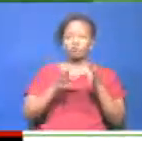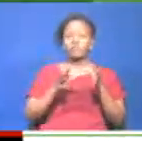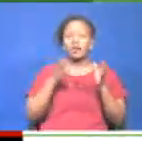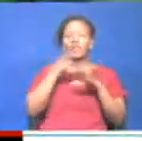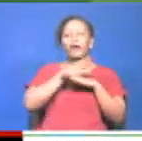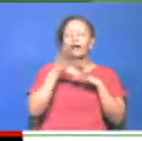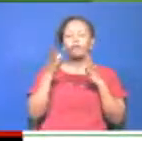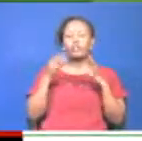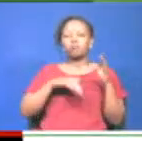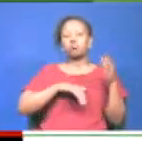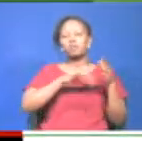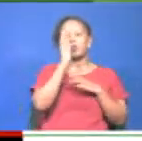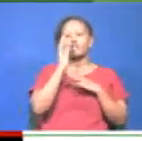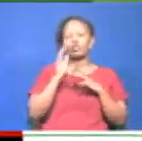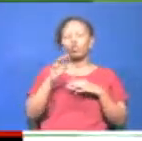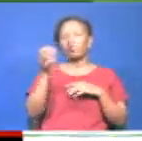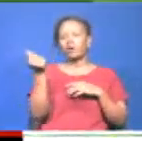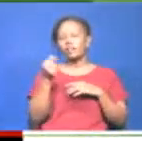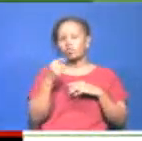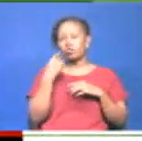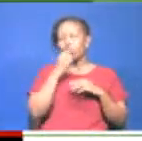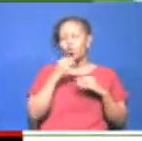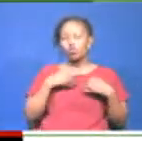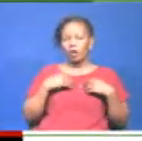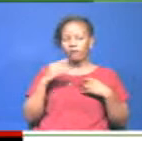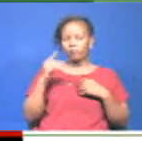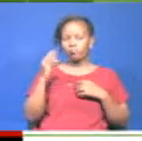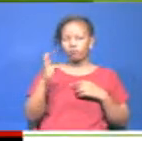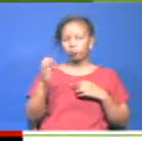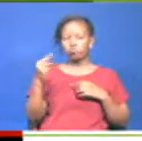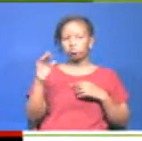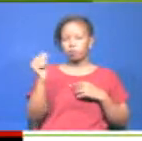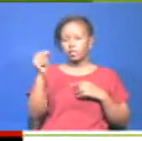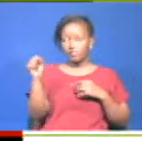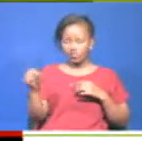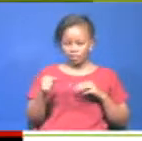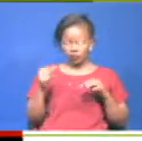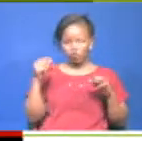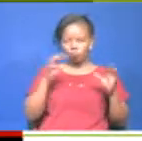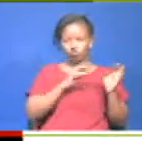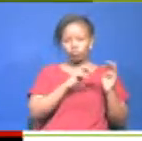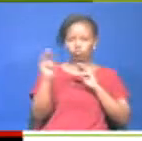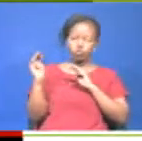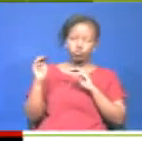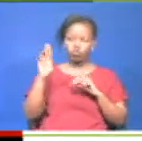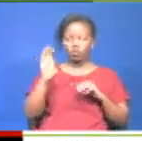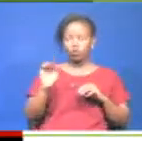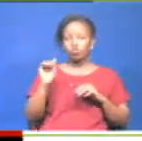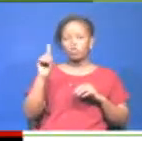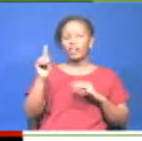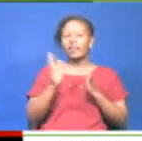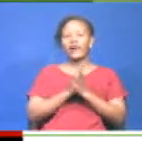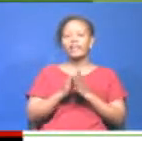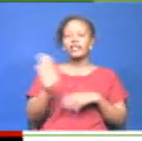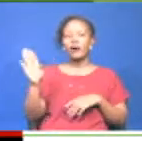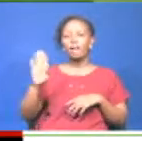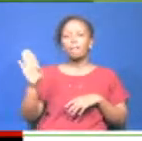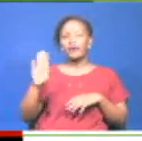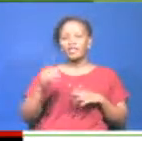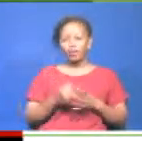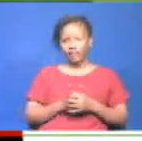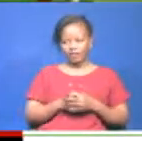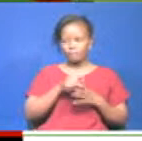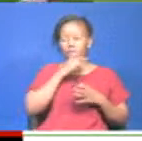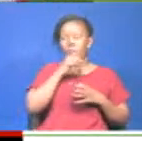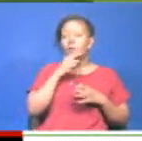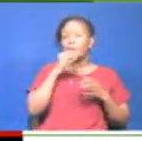defender Antonio Rudiger and Andreas Christensen to Real Madrid and Barcelona consecutively. Koulibaly made his senior